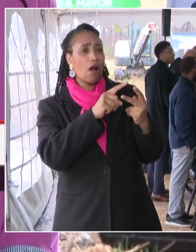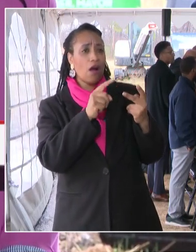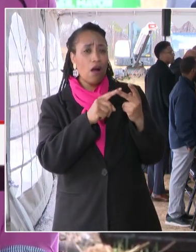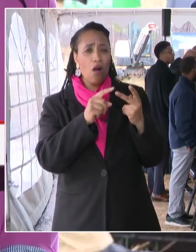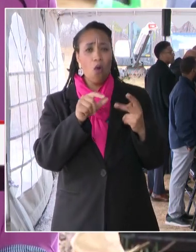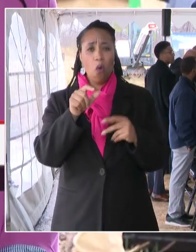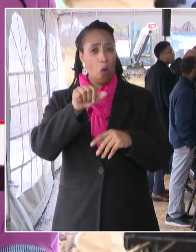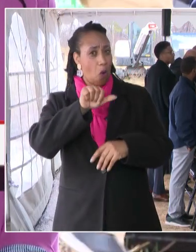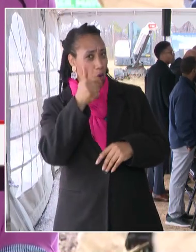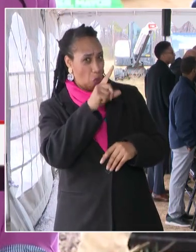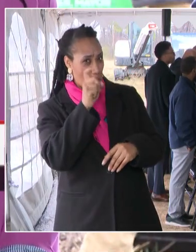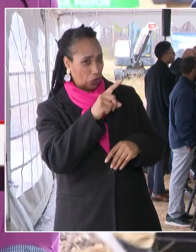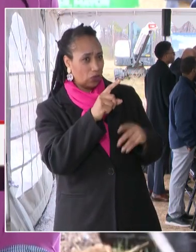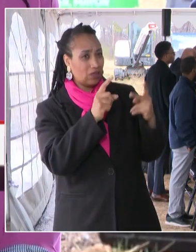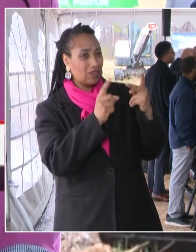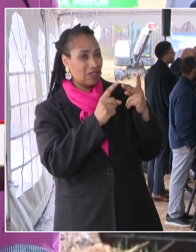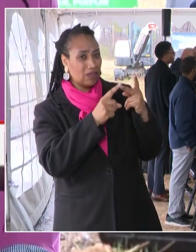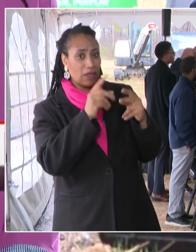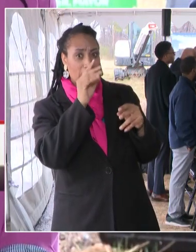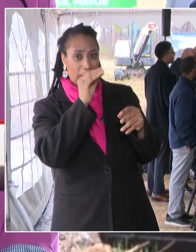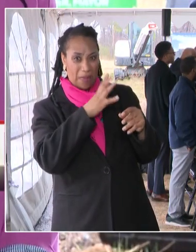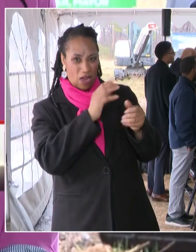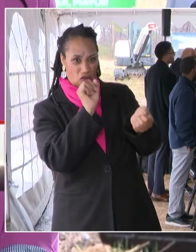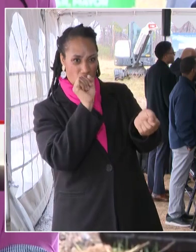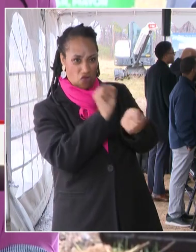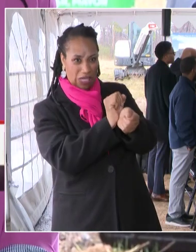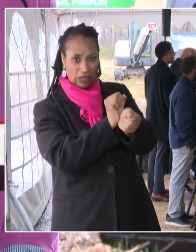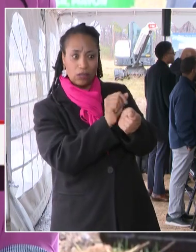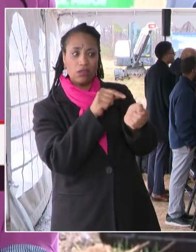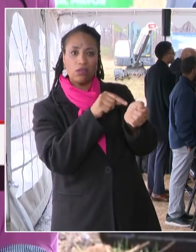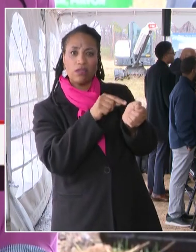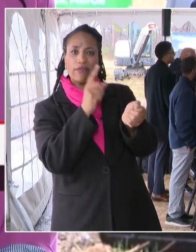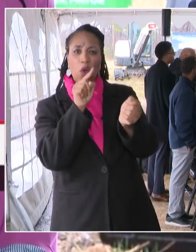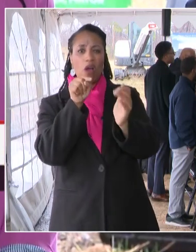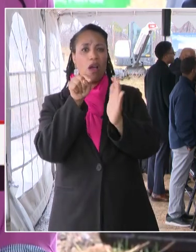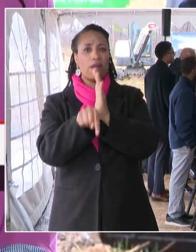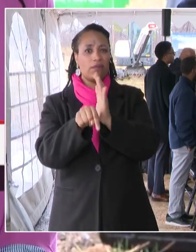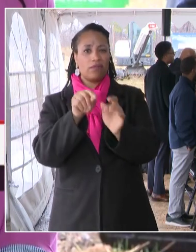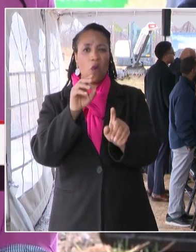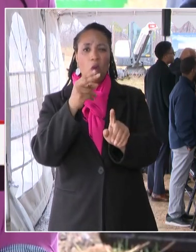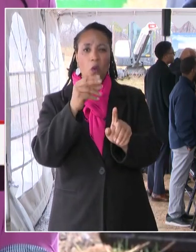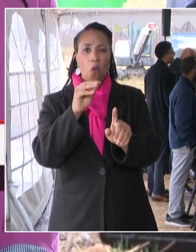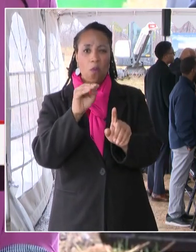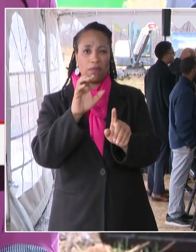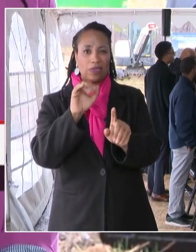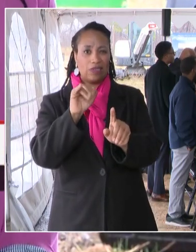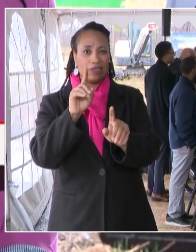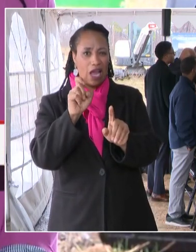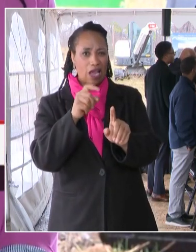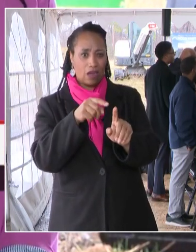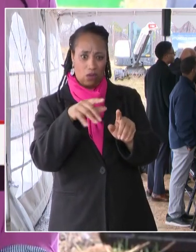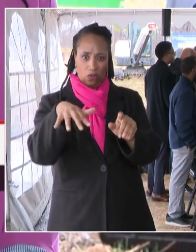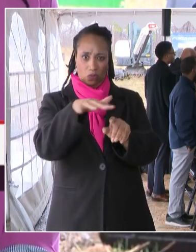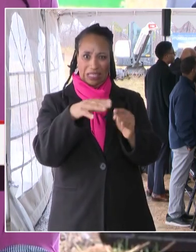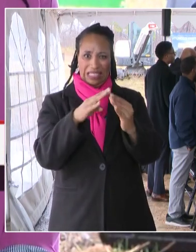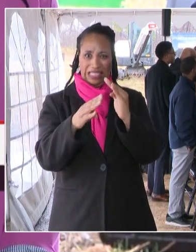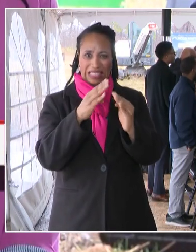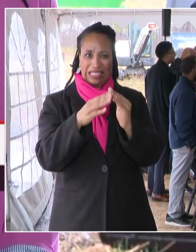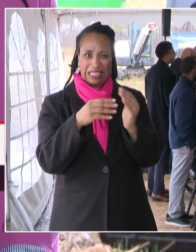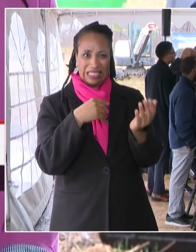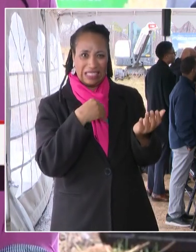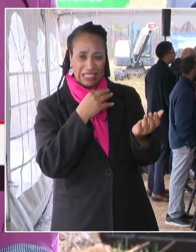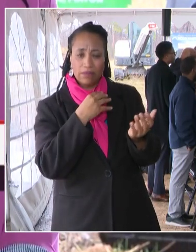that or the city moving forward. I can't really comment on either. I have not seen the legislation, but I